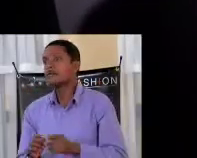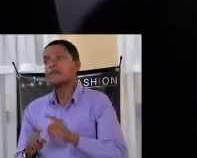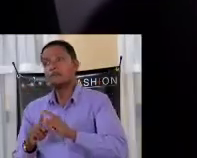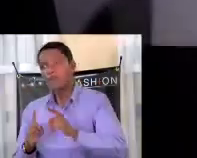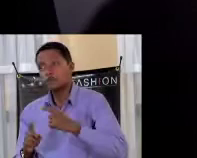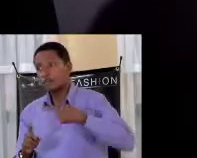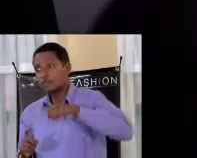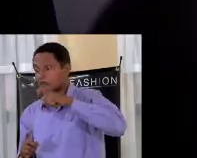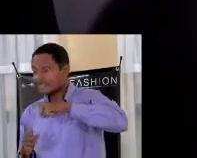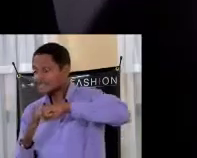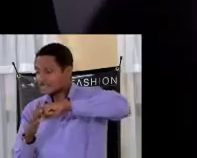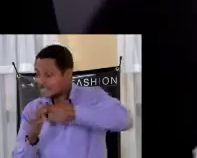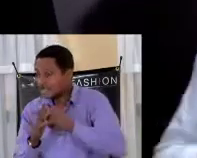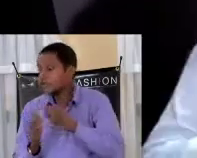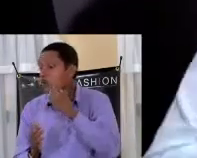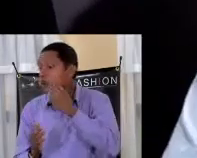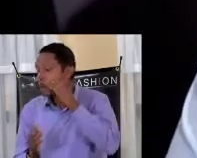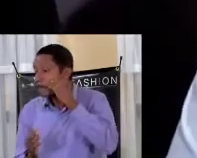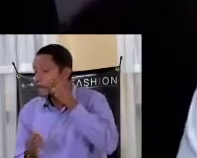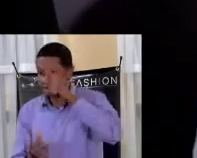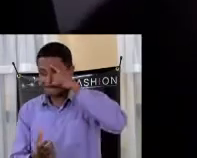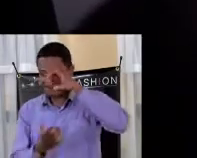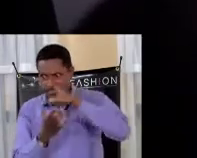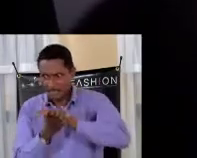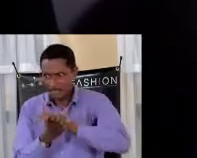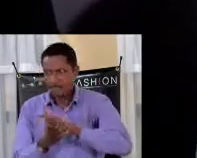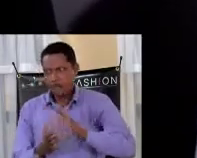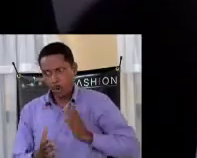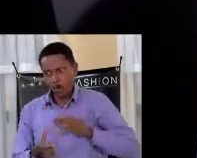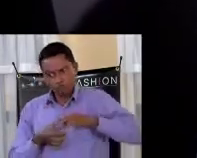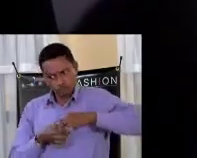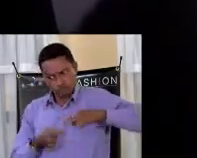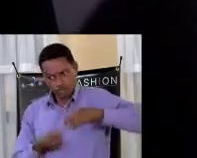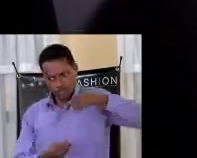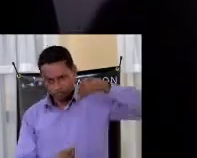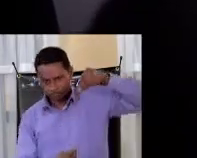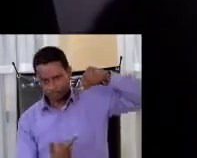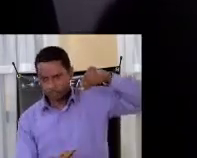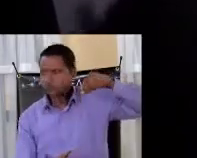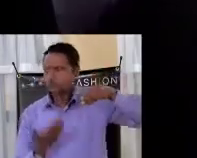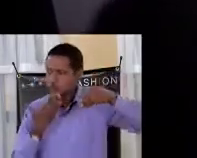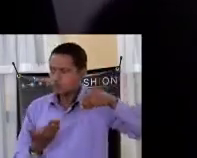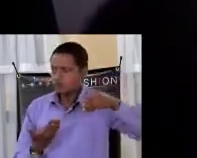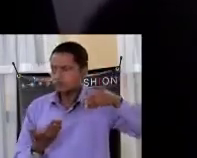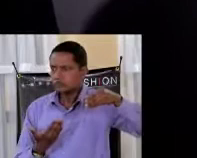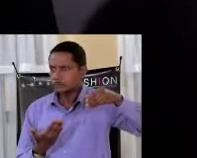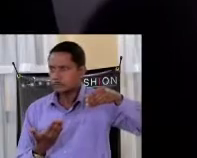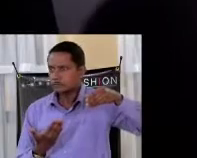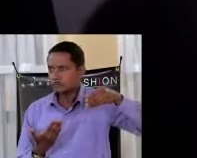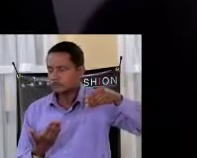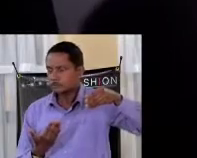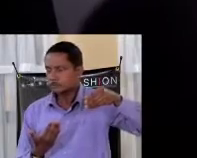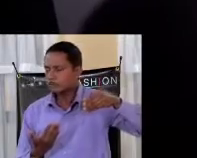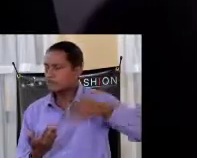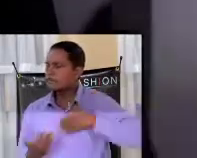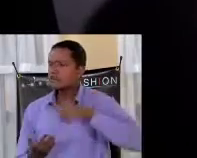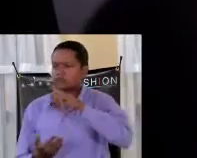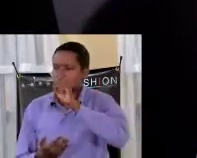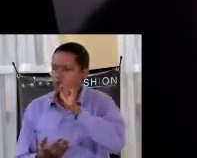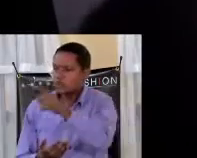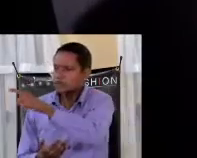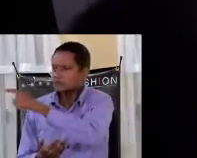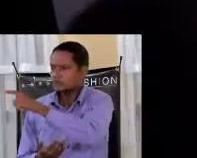start home and make sure that we believe the brand. So my question to you all is,